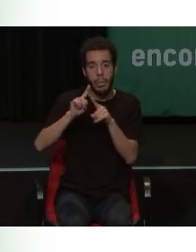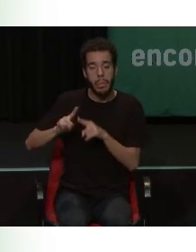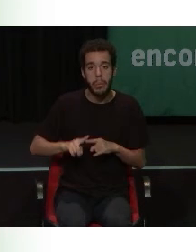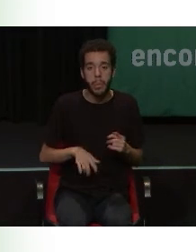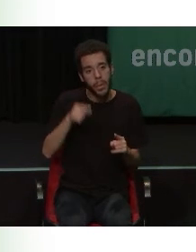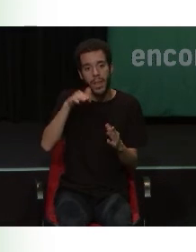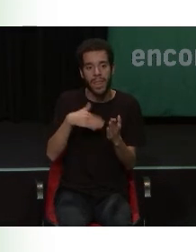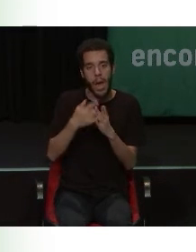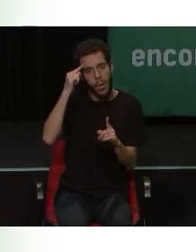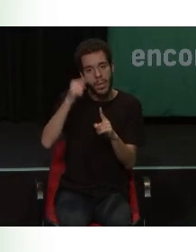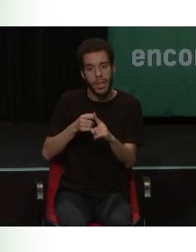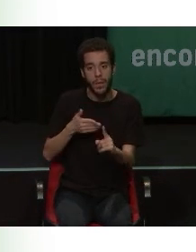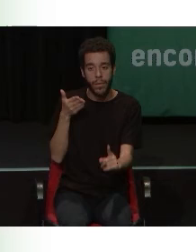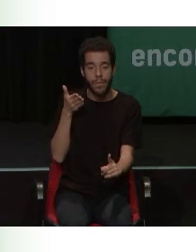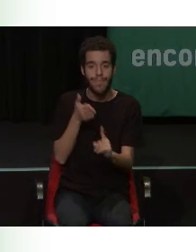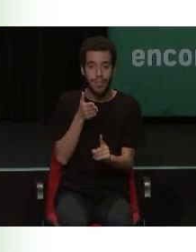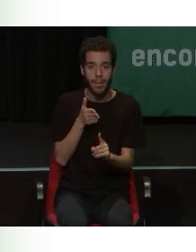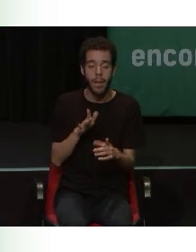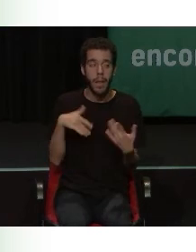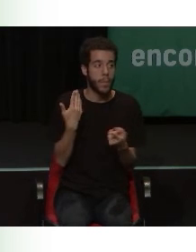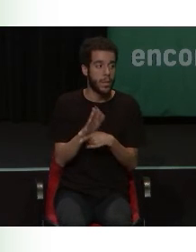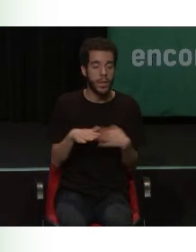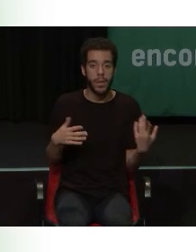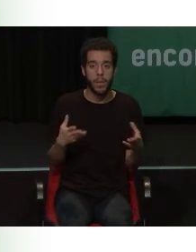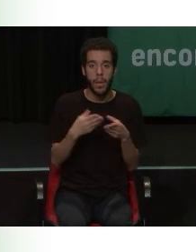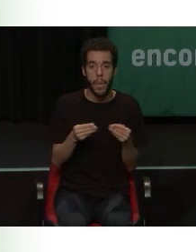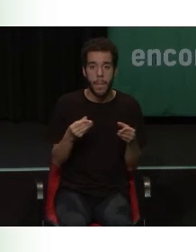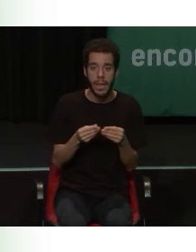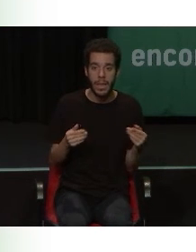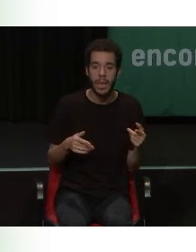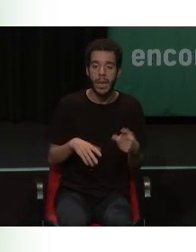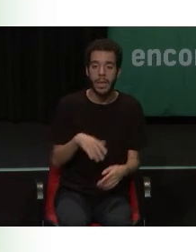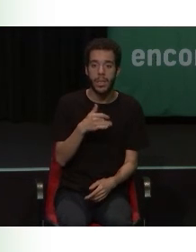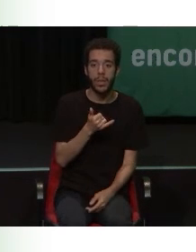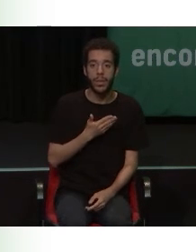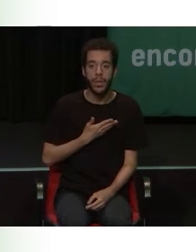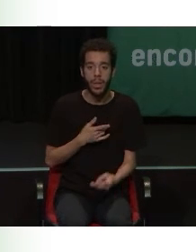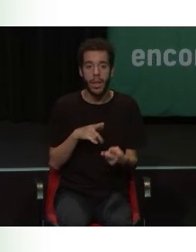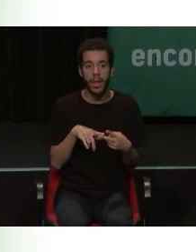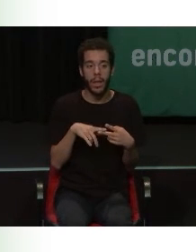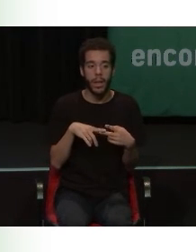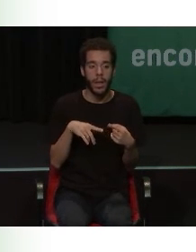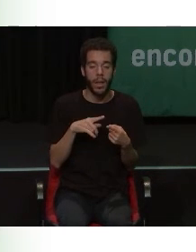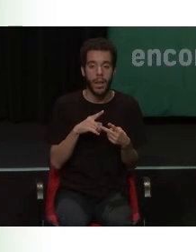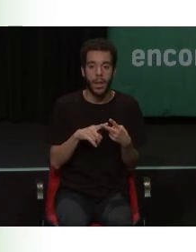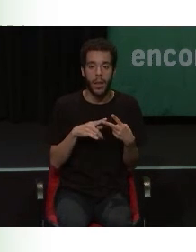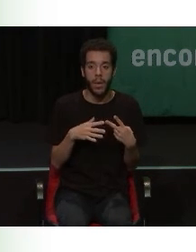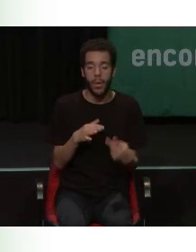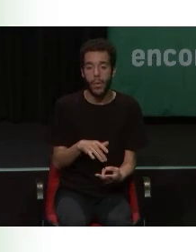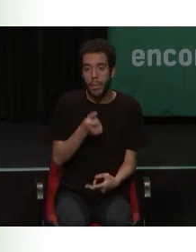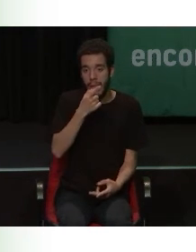try to be multidisciplinary, so we can include different